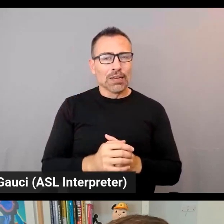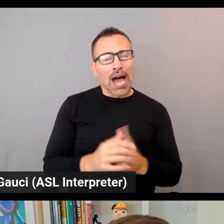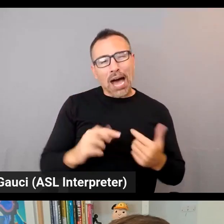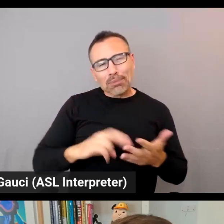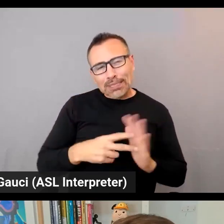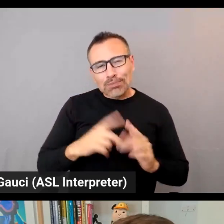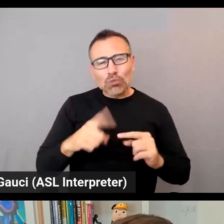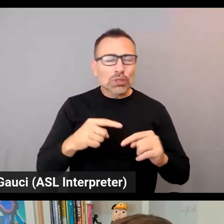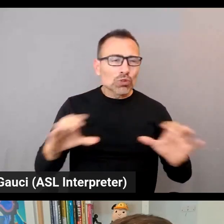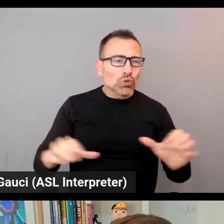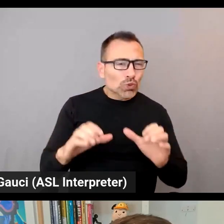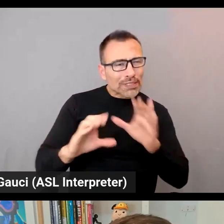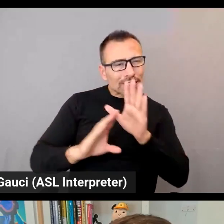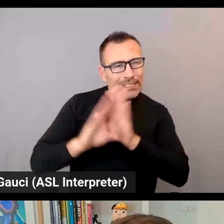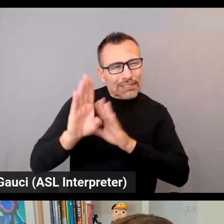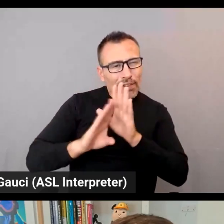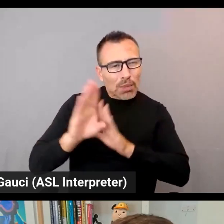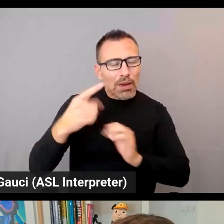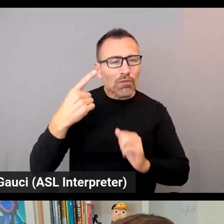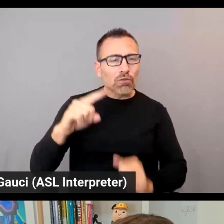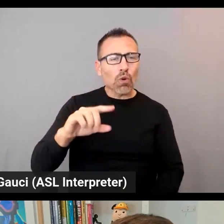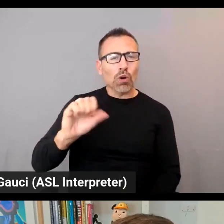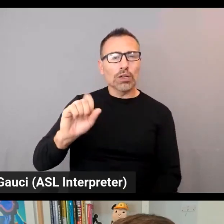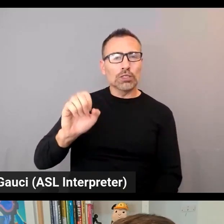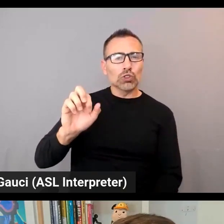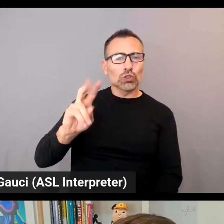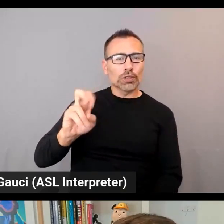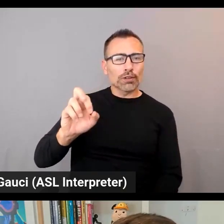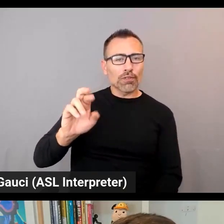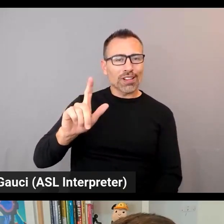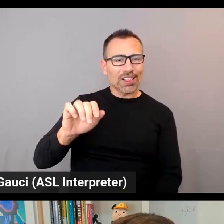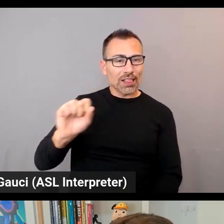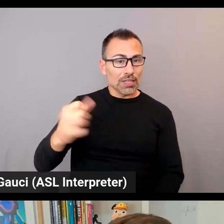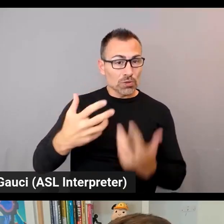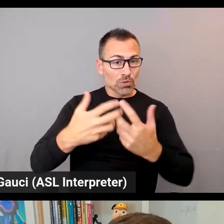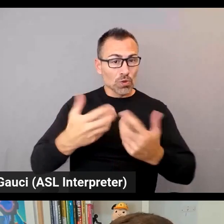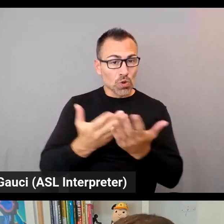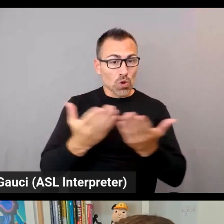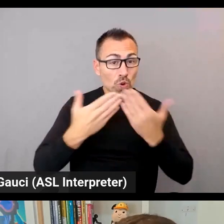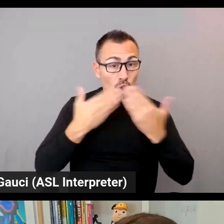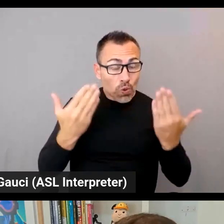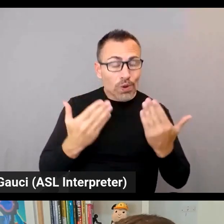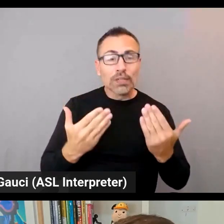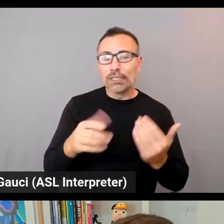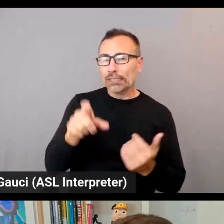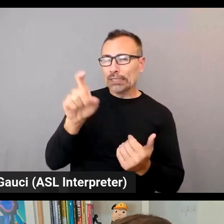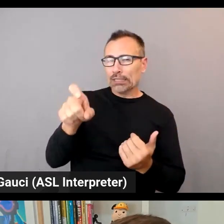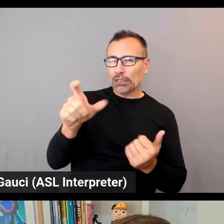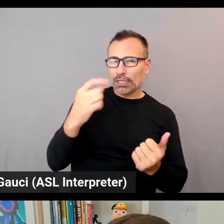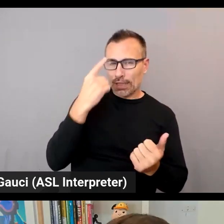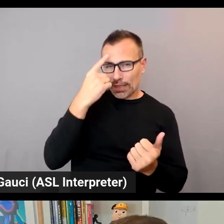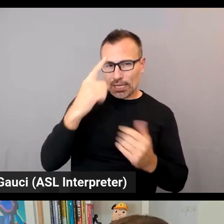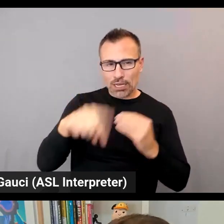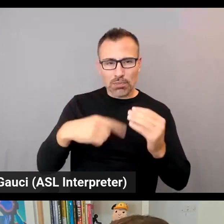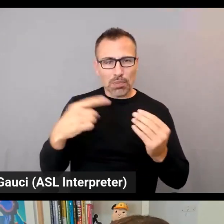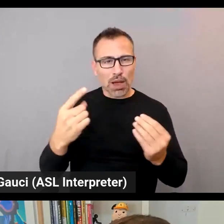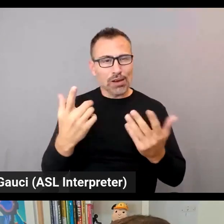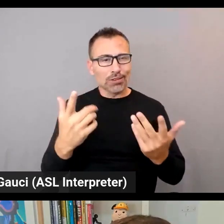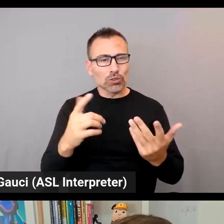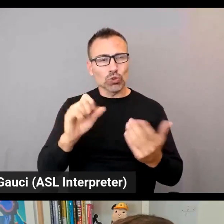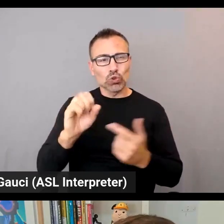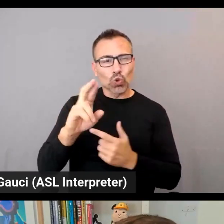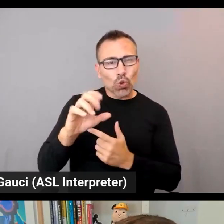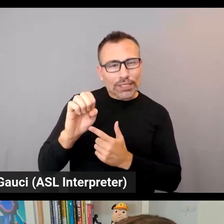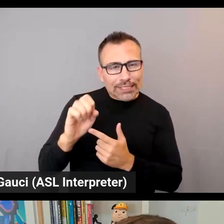that development for serverless, right, there's still resources you need to think about, right? Assets you need to work with, and so on.